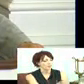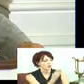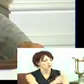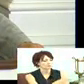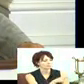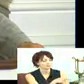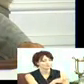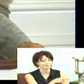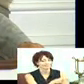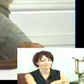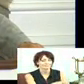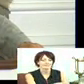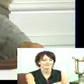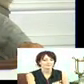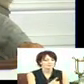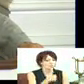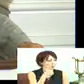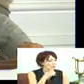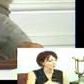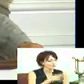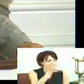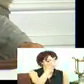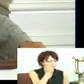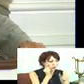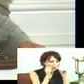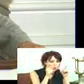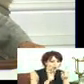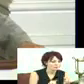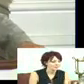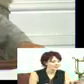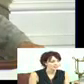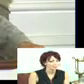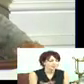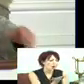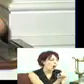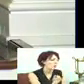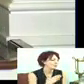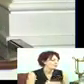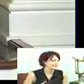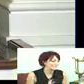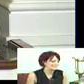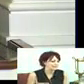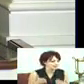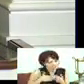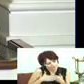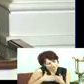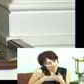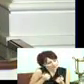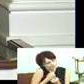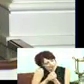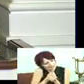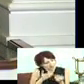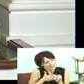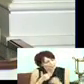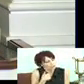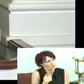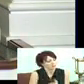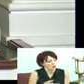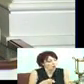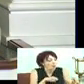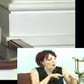woke up and woke up Maggie and said, "Maggie, come up and lay on this bed beside me." And so she crawled up on the bed beside Maggie,